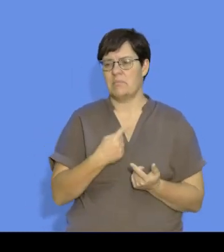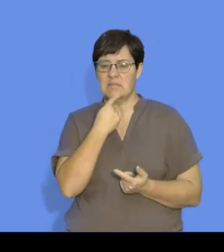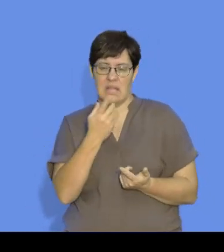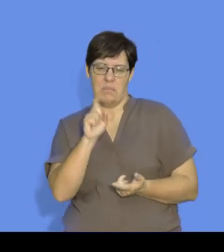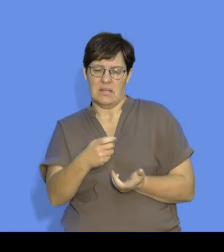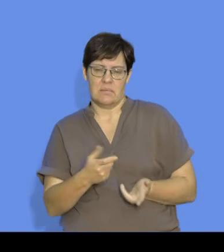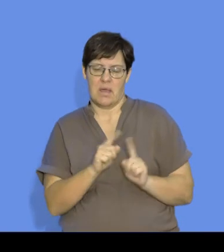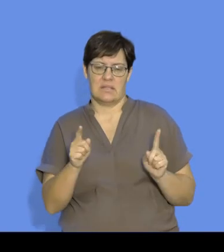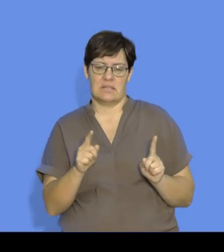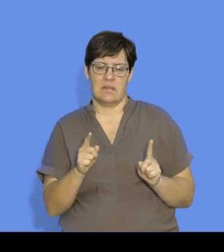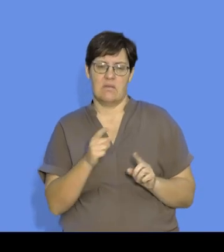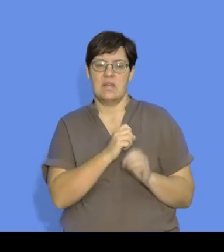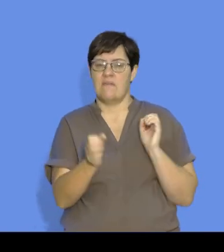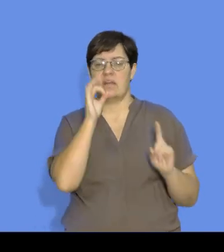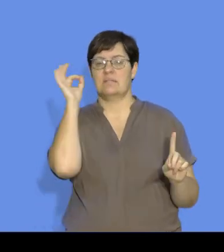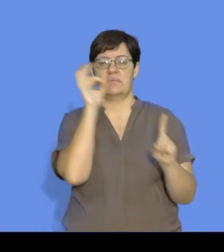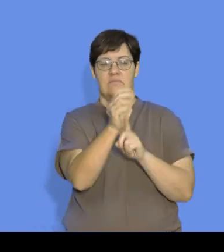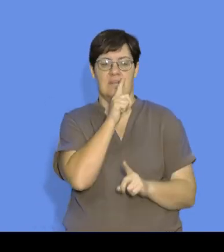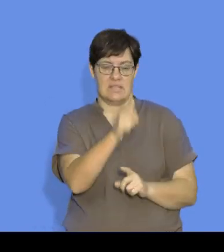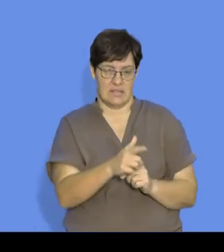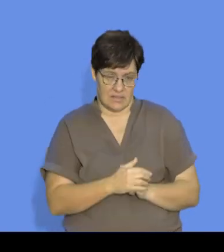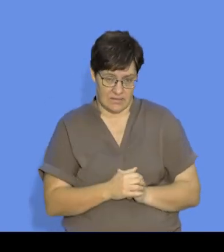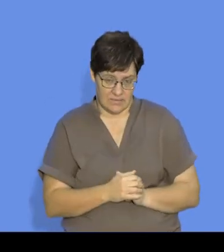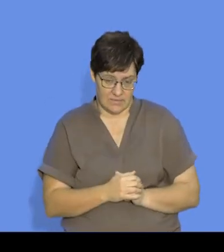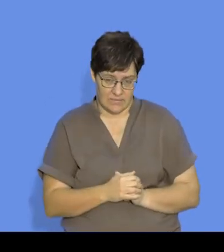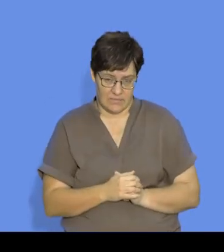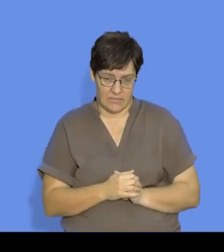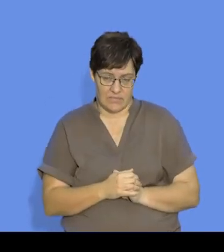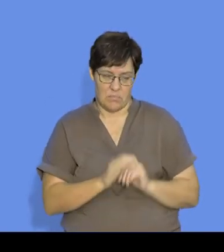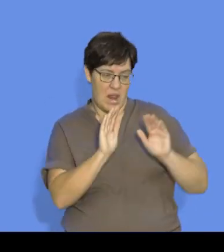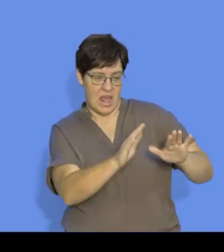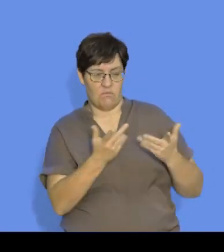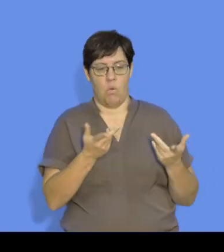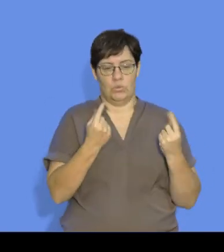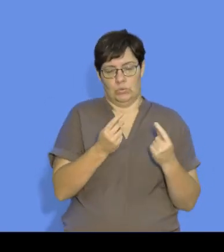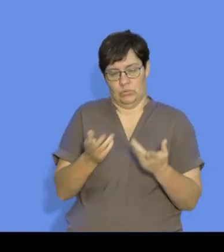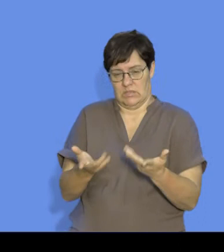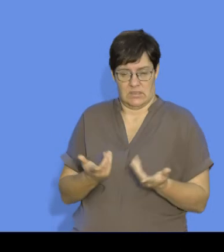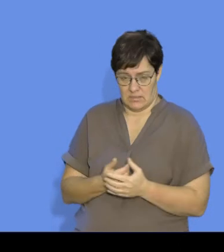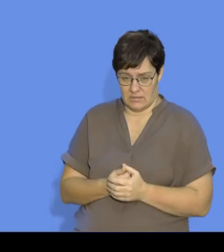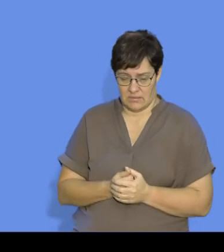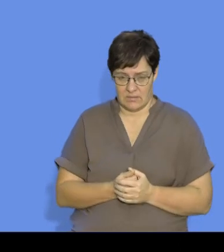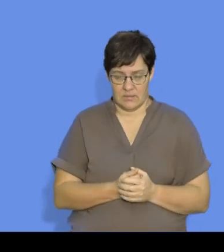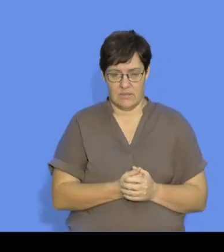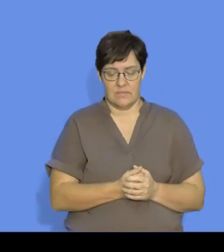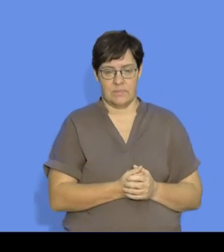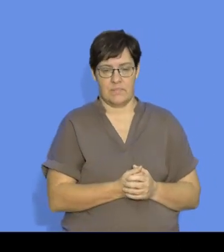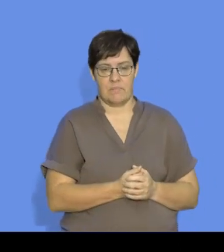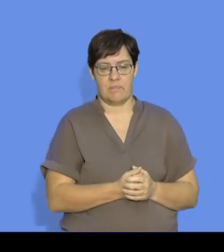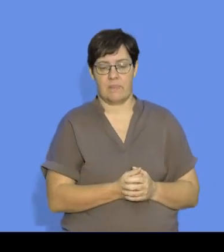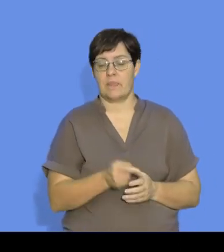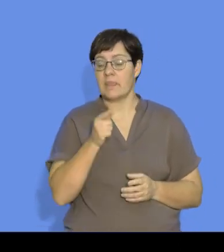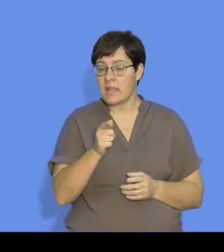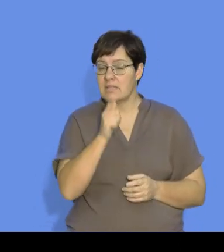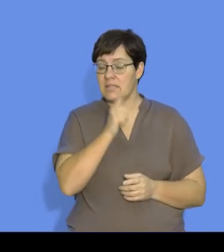I had said that, because they did not specifically say that you must leave it in that particular form.